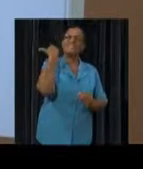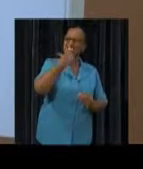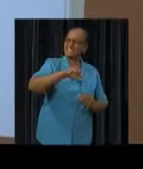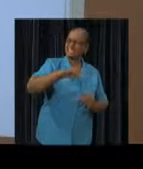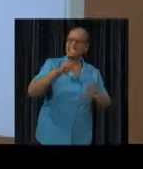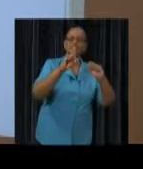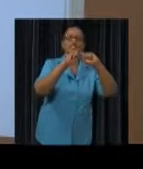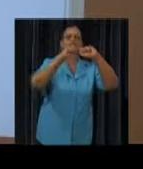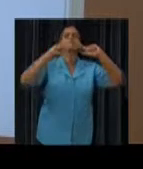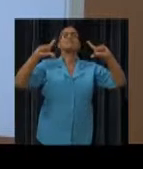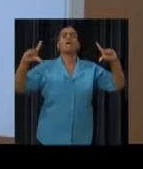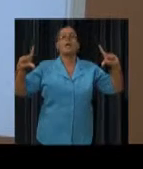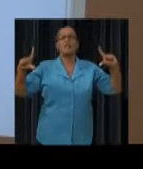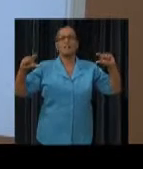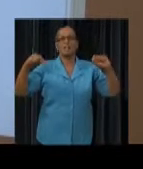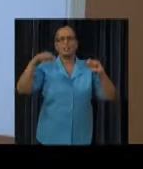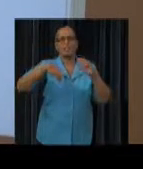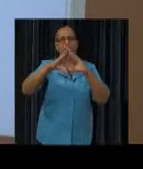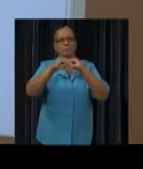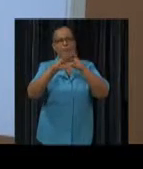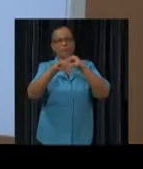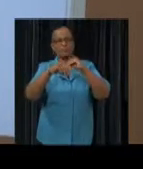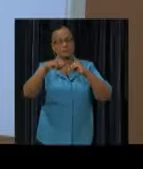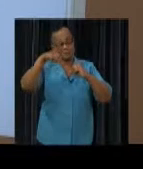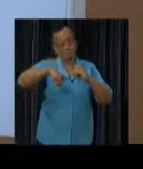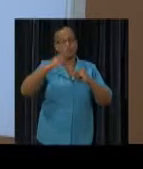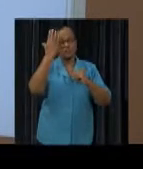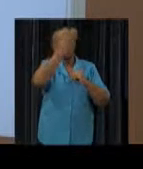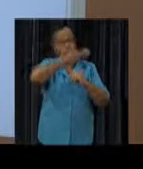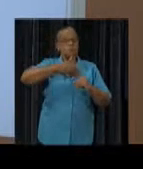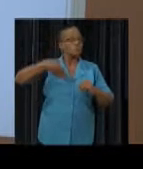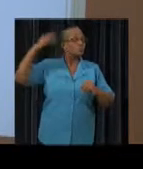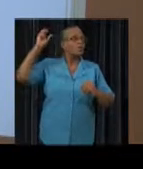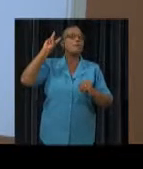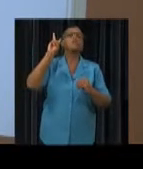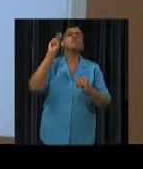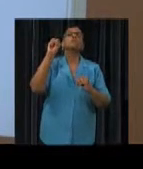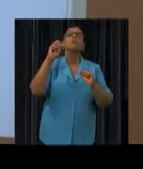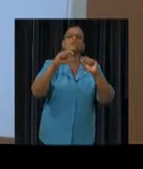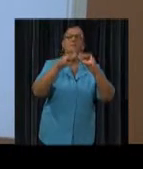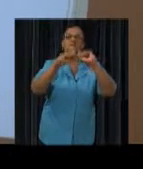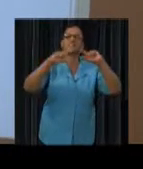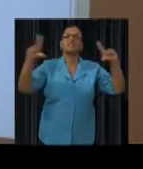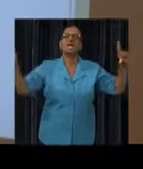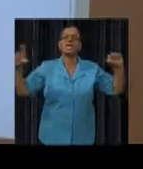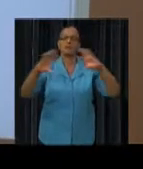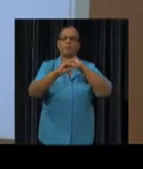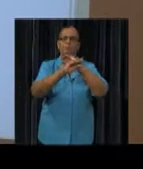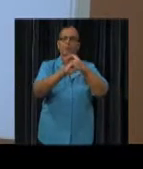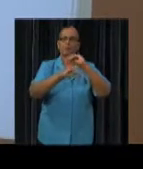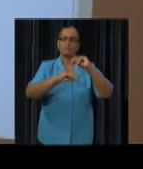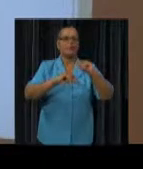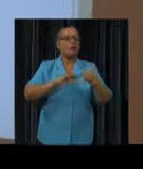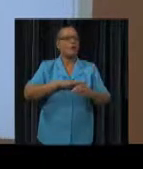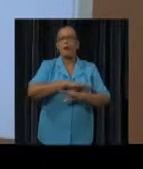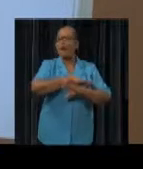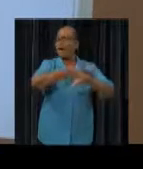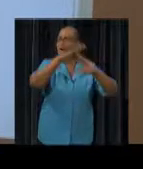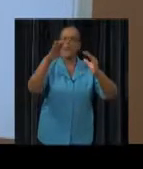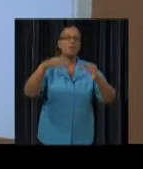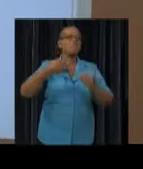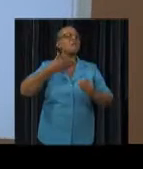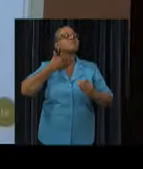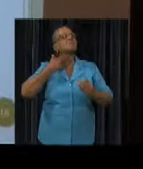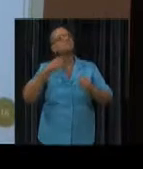6,700 languages are spoken. And in Suriname, there are over 20 languages spoken, all